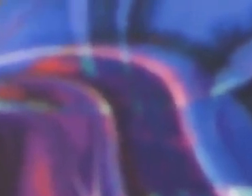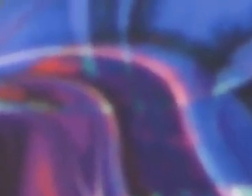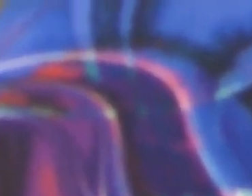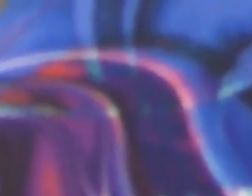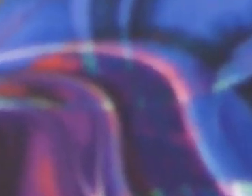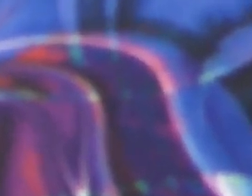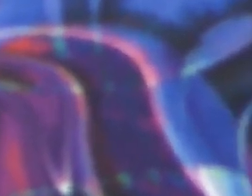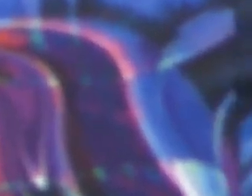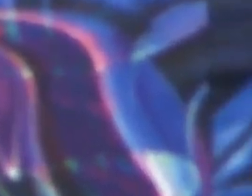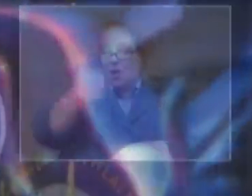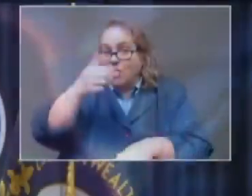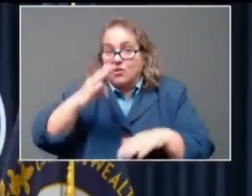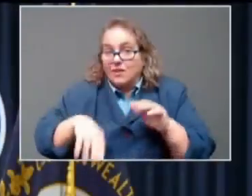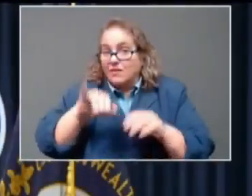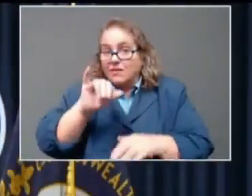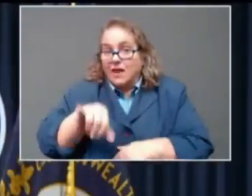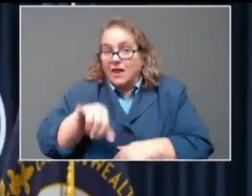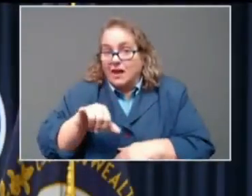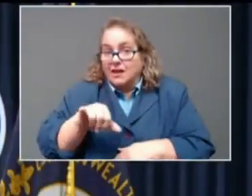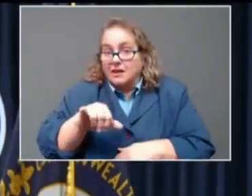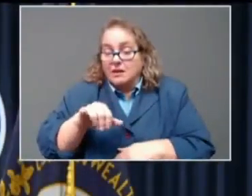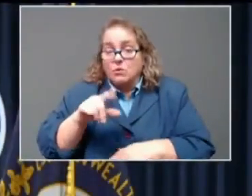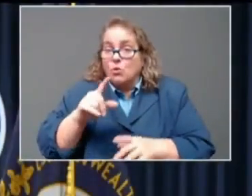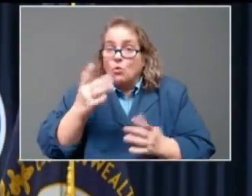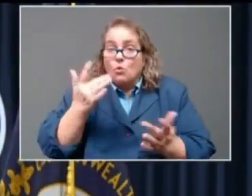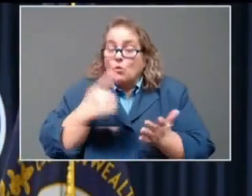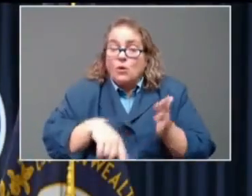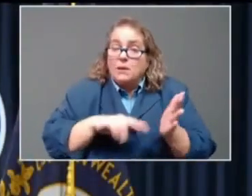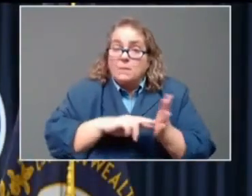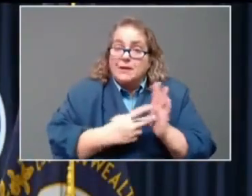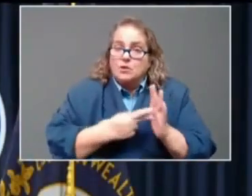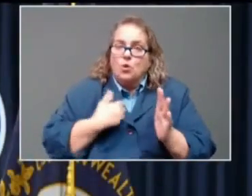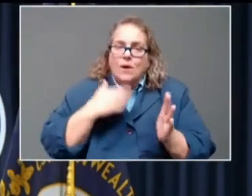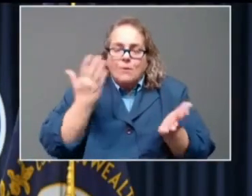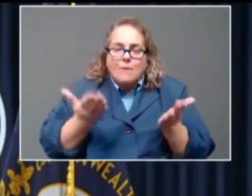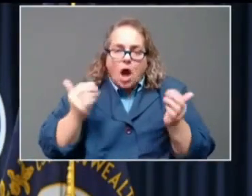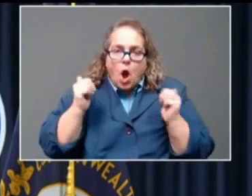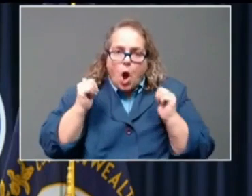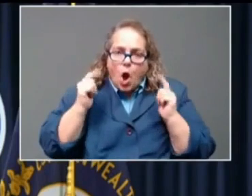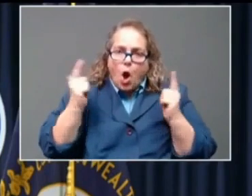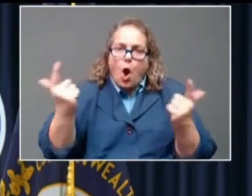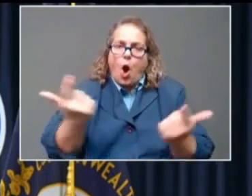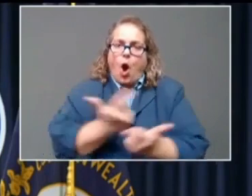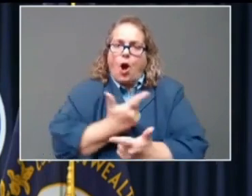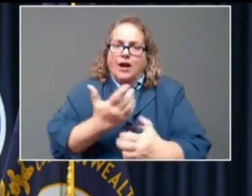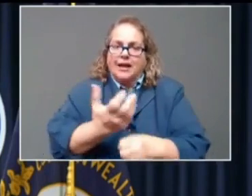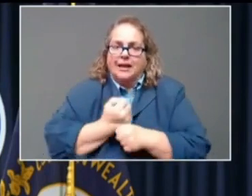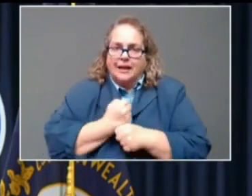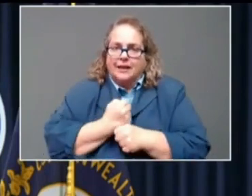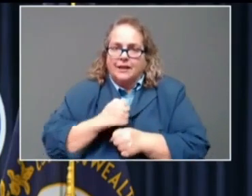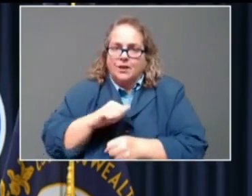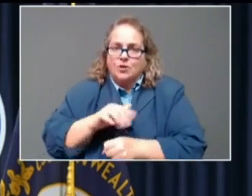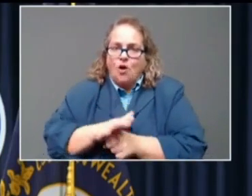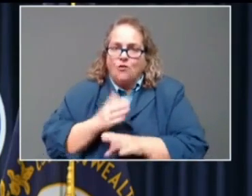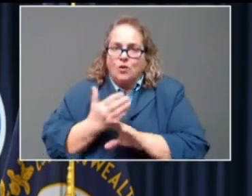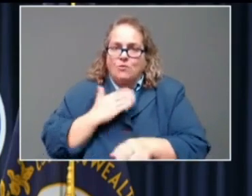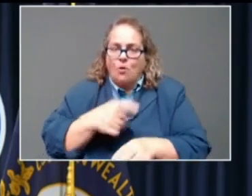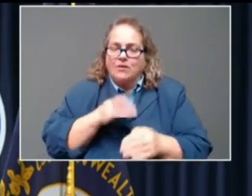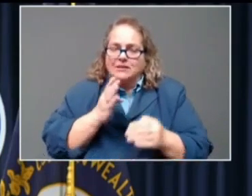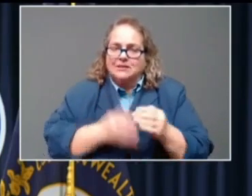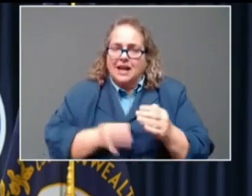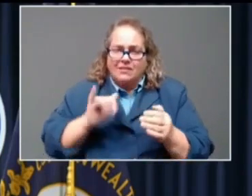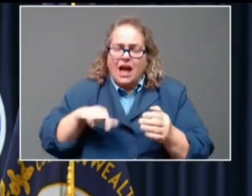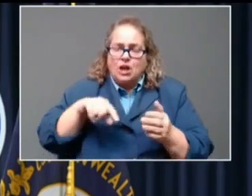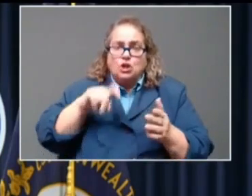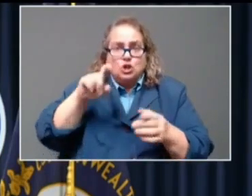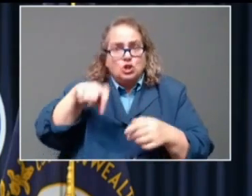fast. We may all get COVID at some point before this is done. Well, that ought to make you really want to be as protected